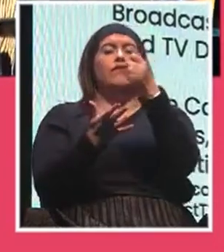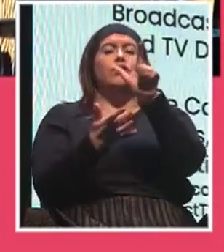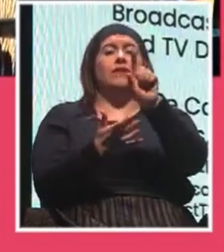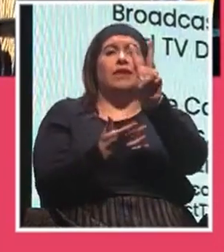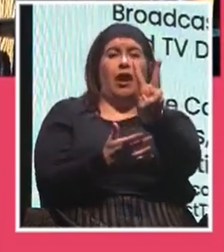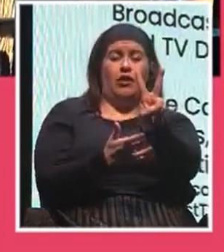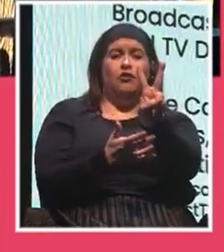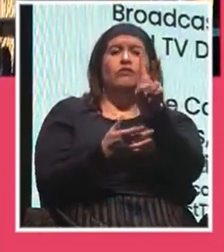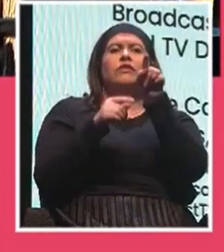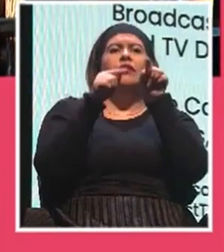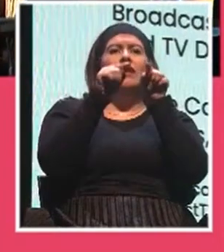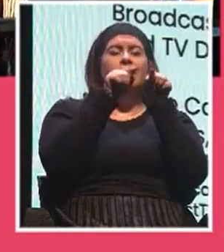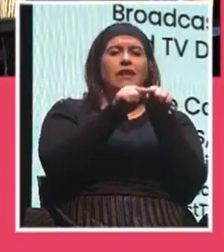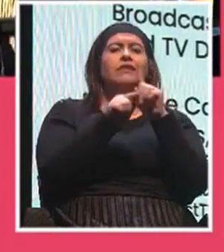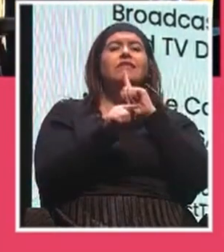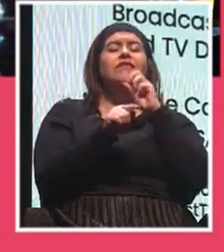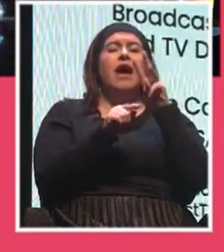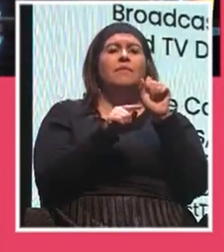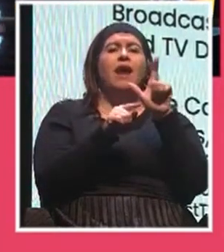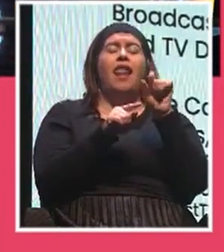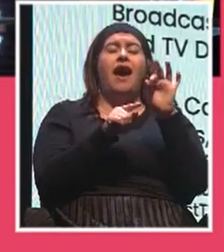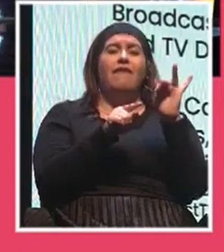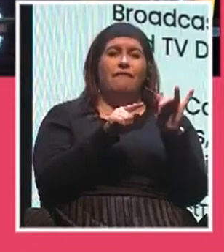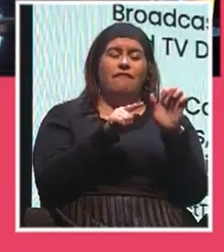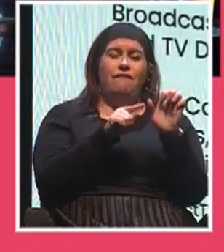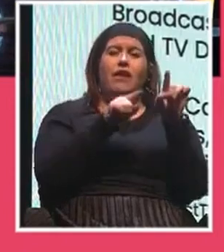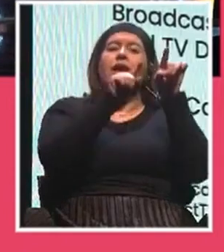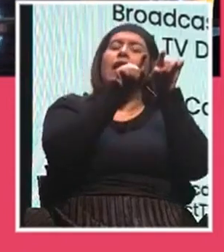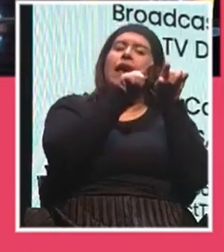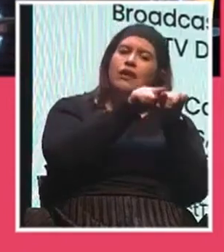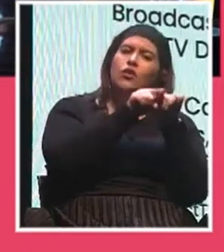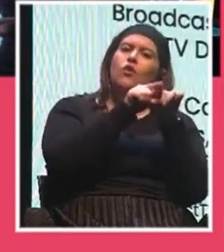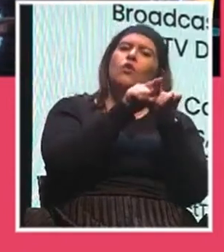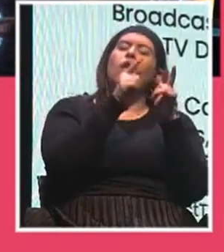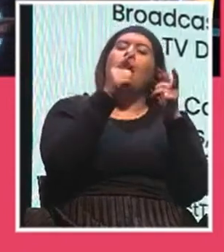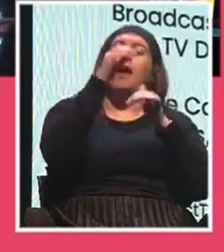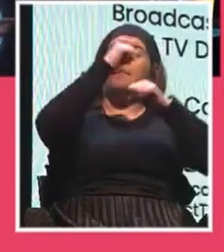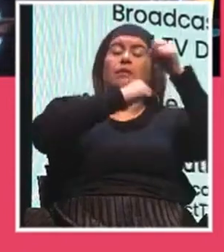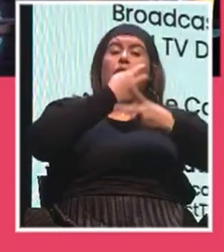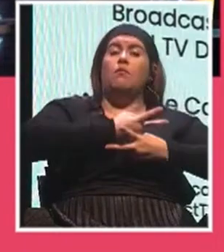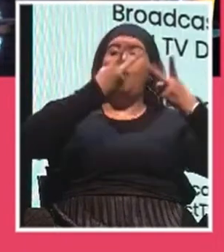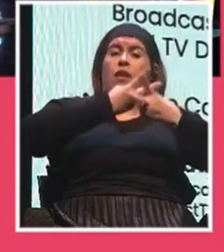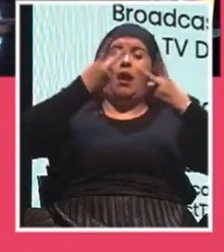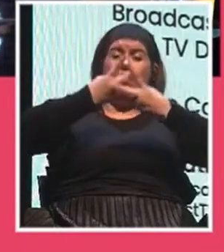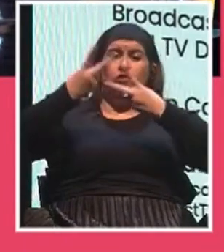the publisher, literally to bring boxing matches to Lower